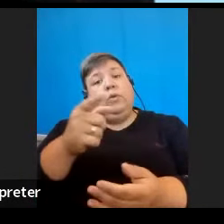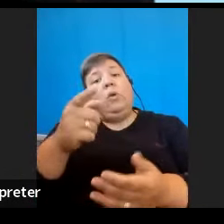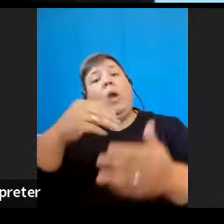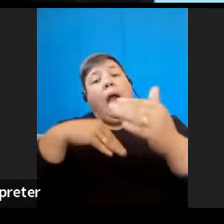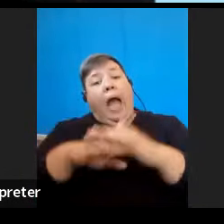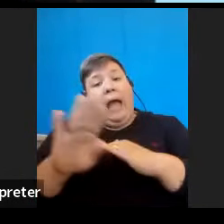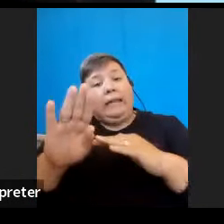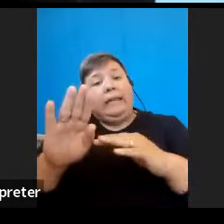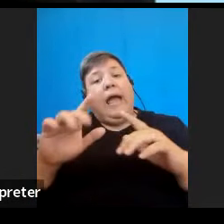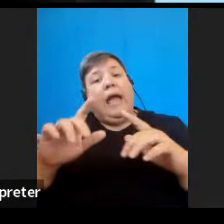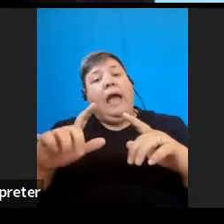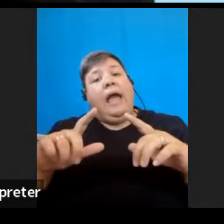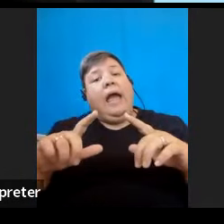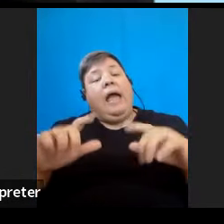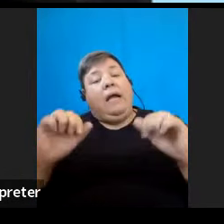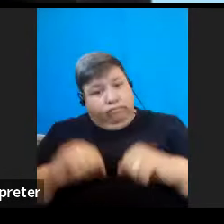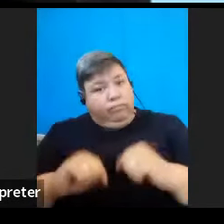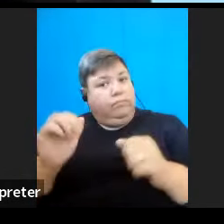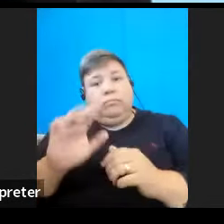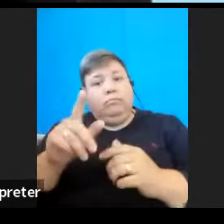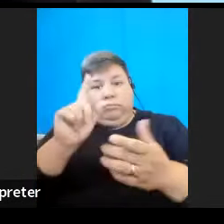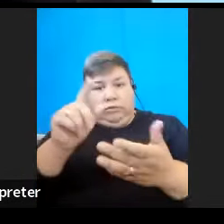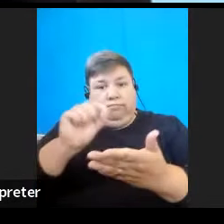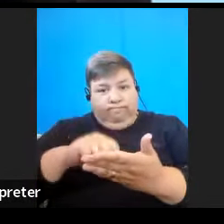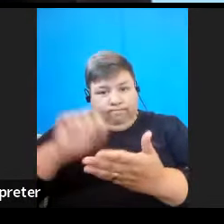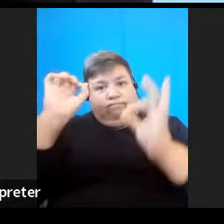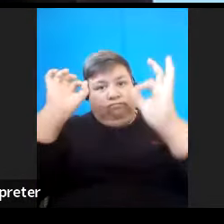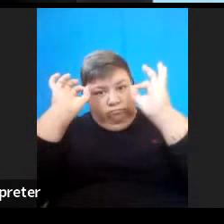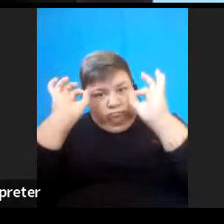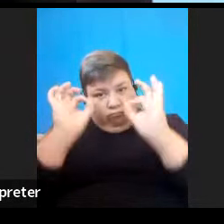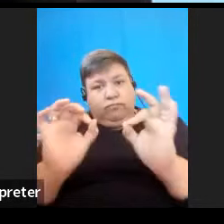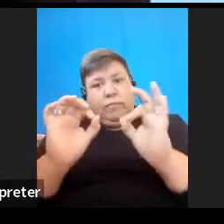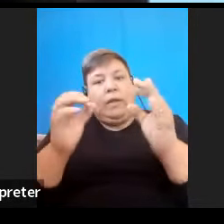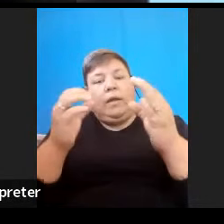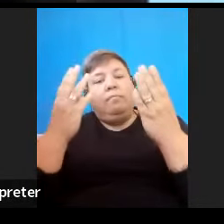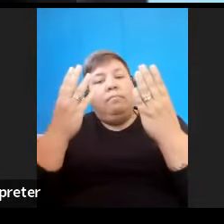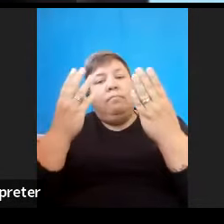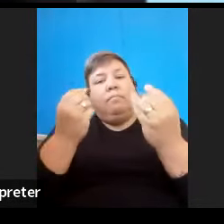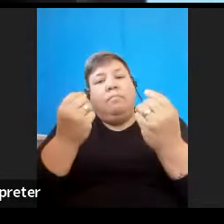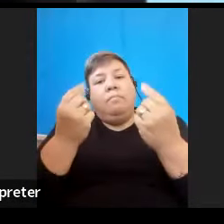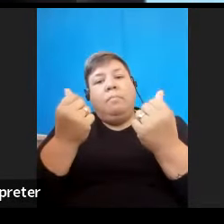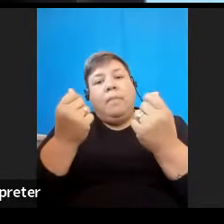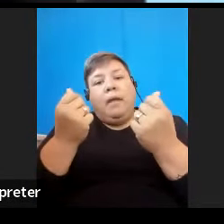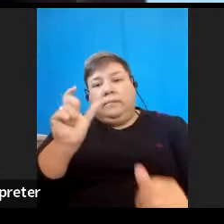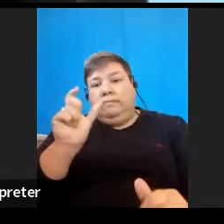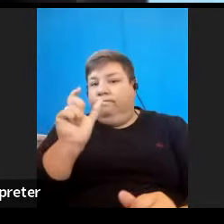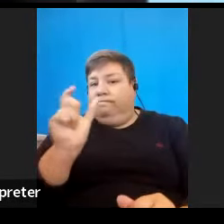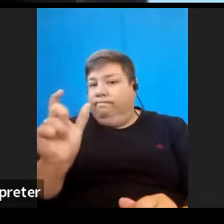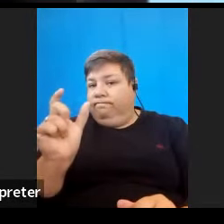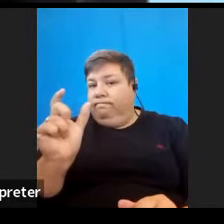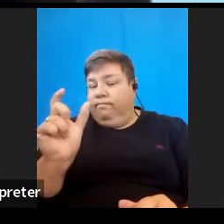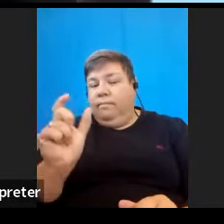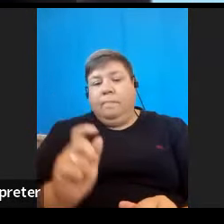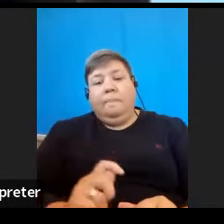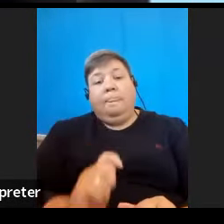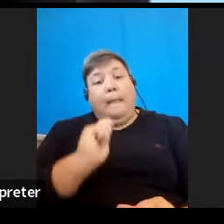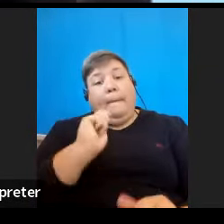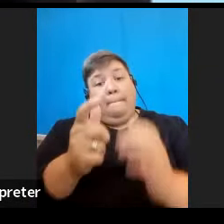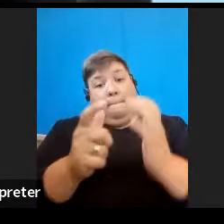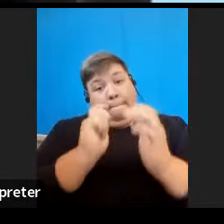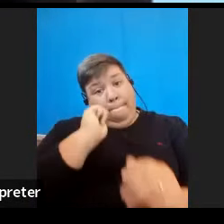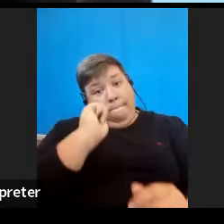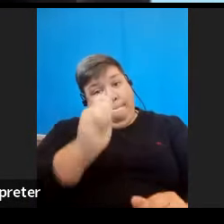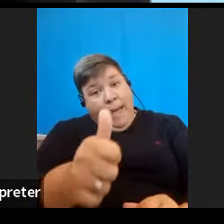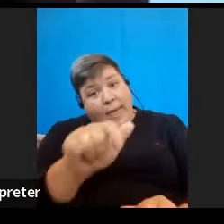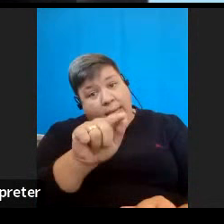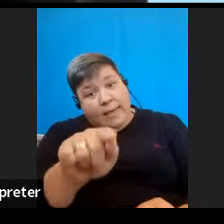declare the correct amount. No over-declaration, no under-declaration. Payment. We